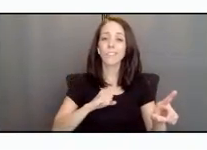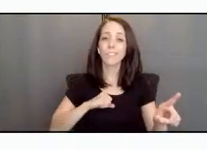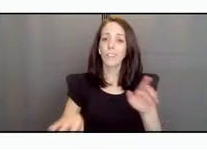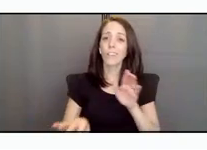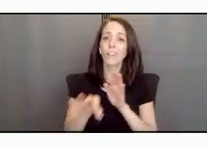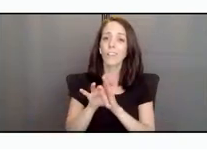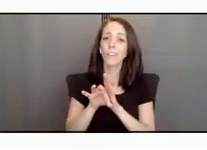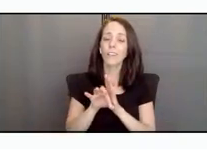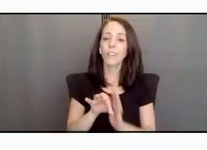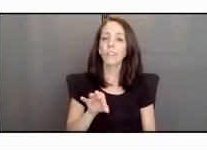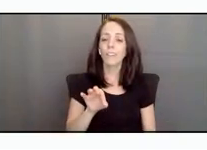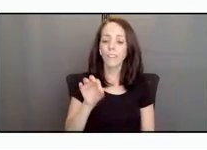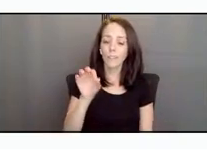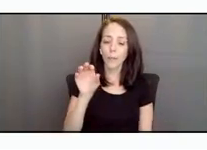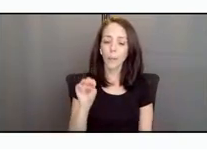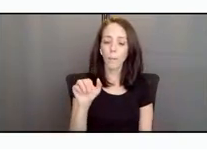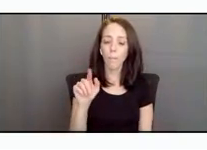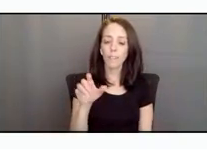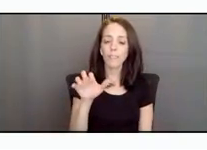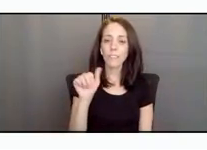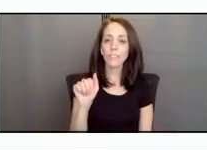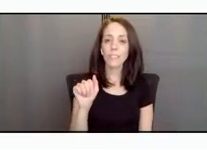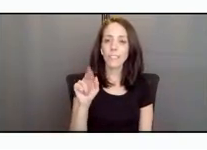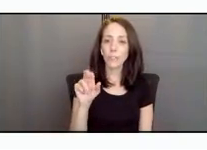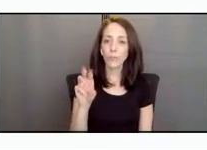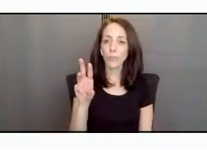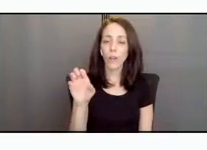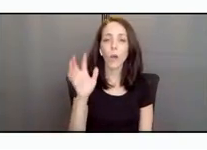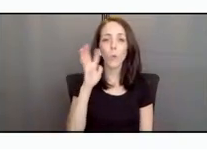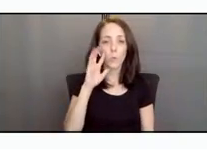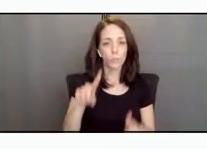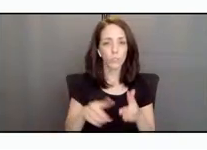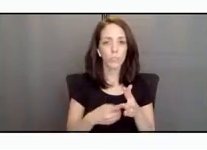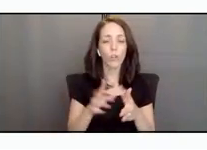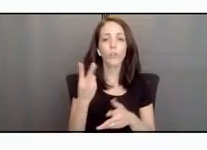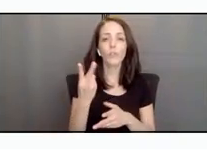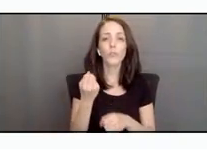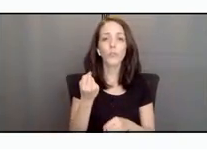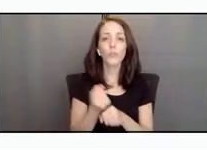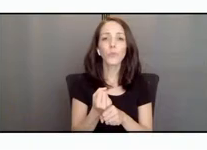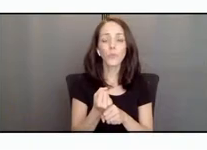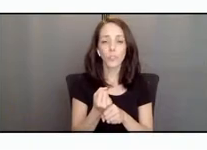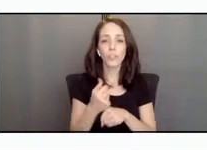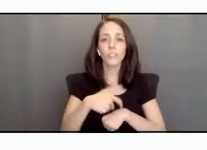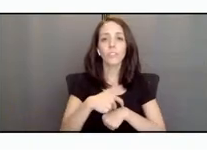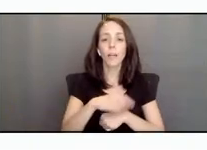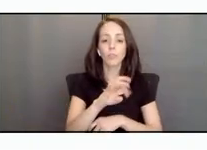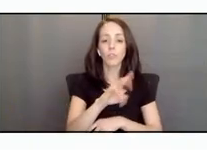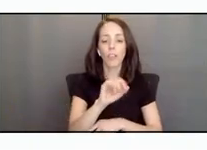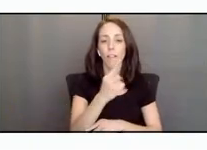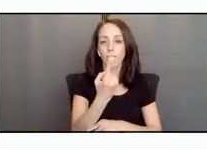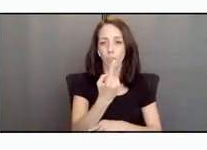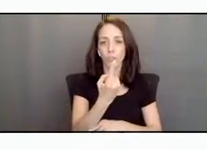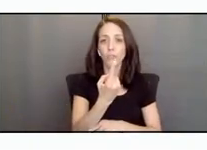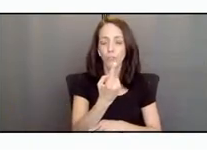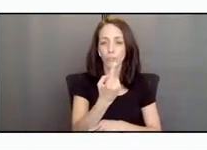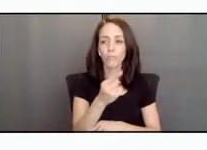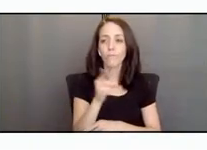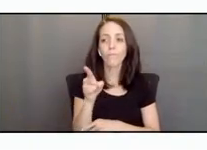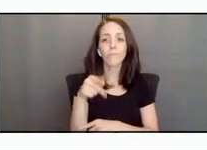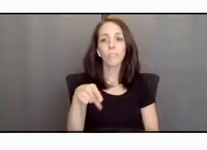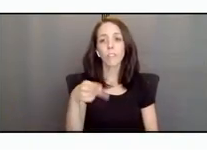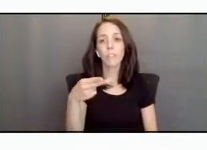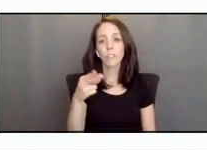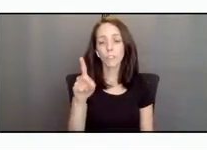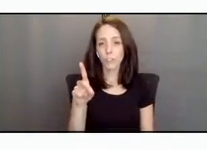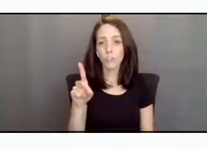Rao. She will begin her two-year term in July 1. Dr. Martina Rao is a PhD. She has been a senator